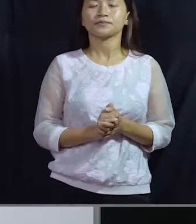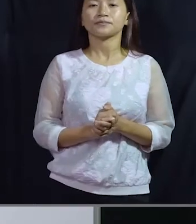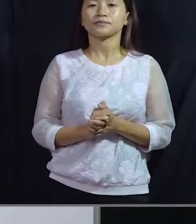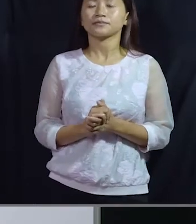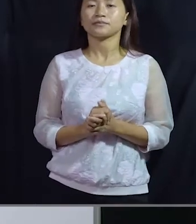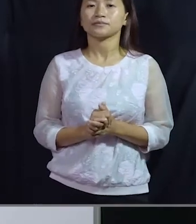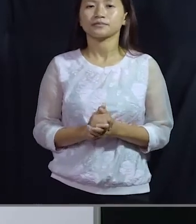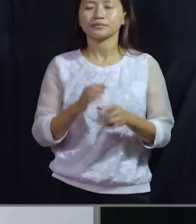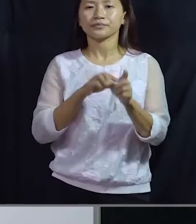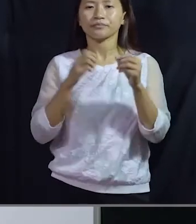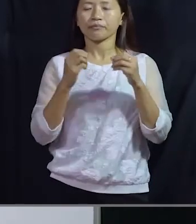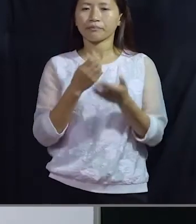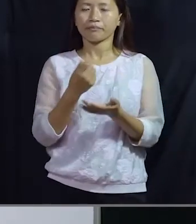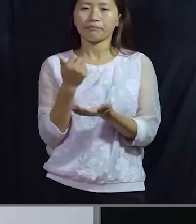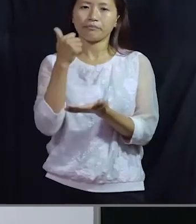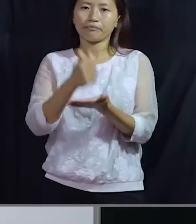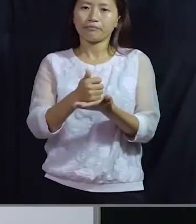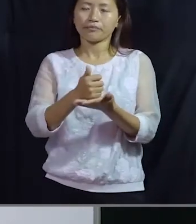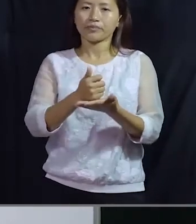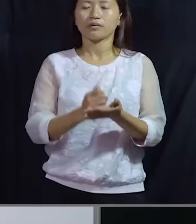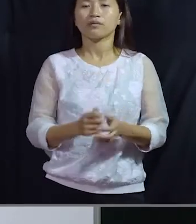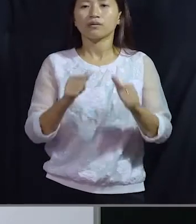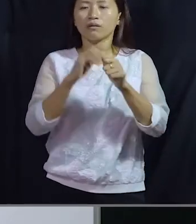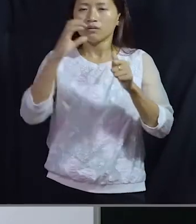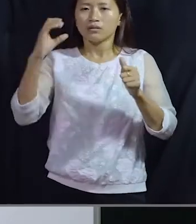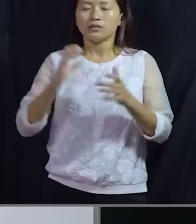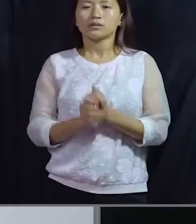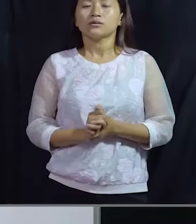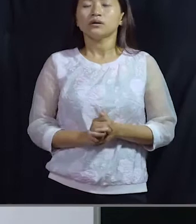by bank account. This bank account